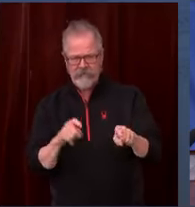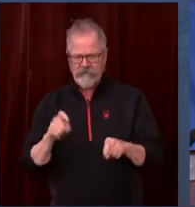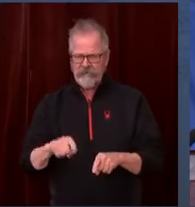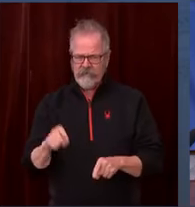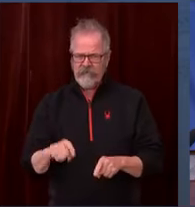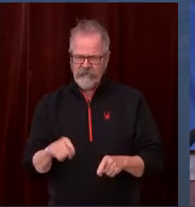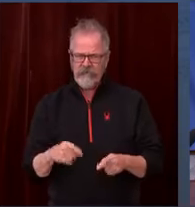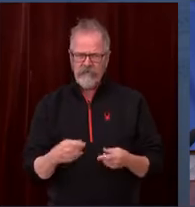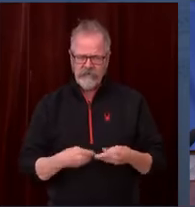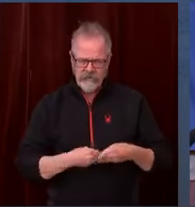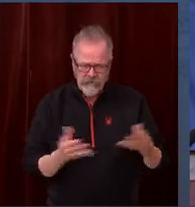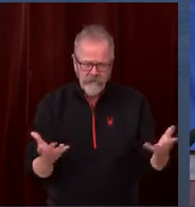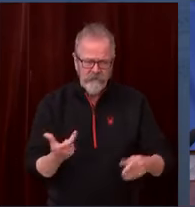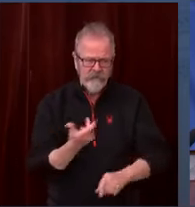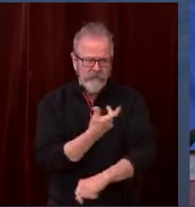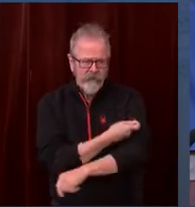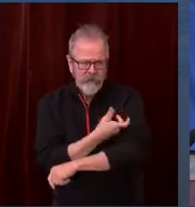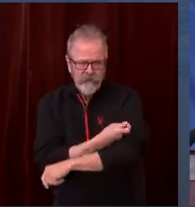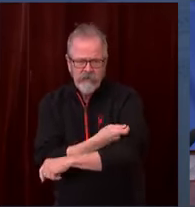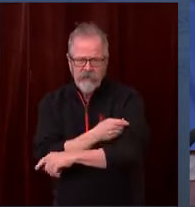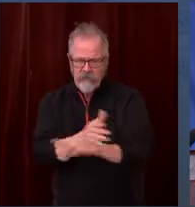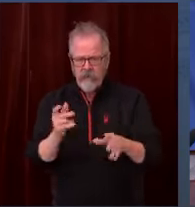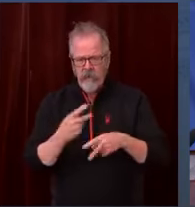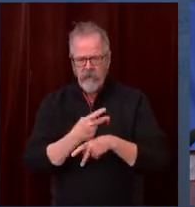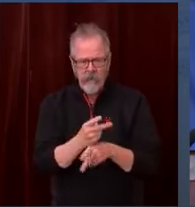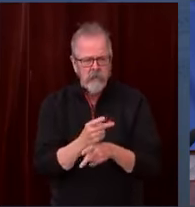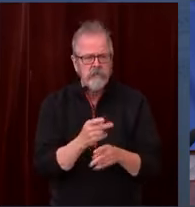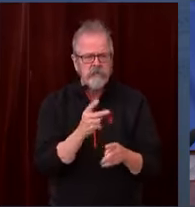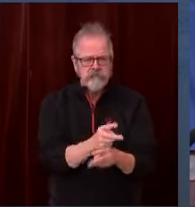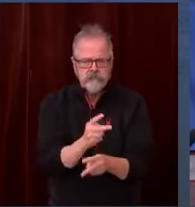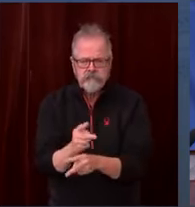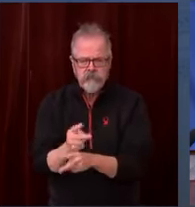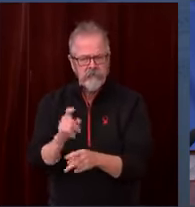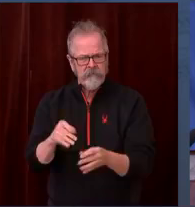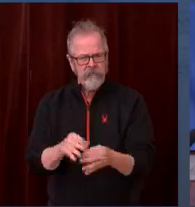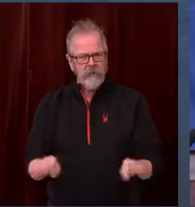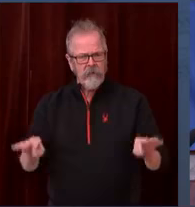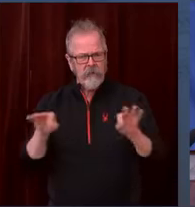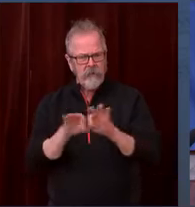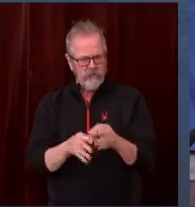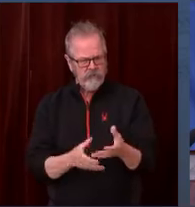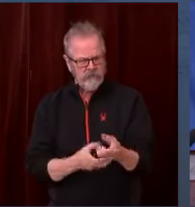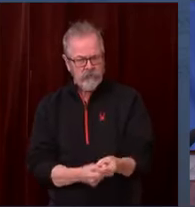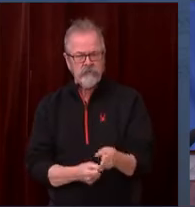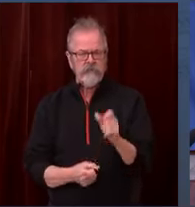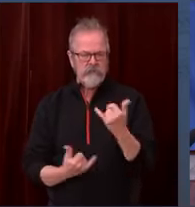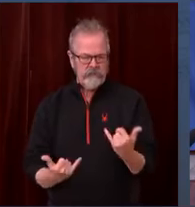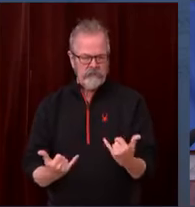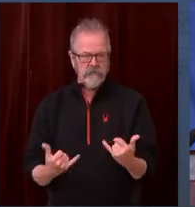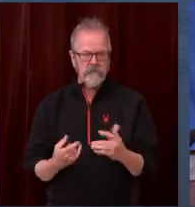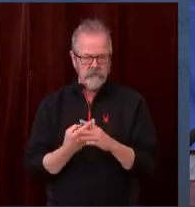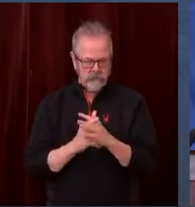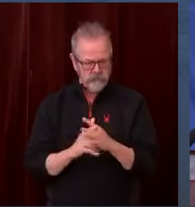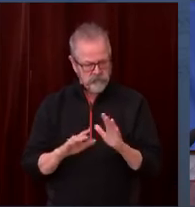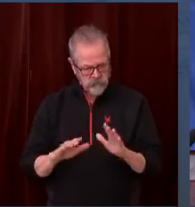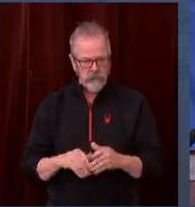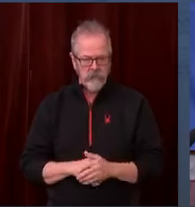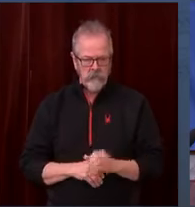deliver. Now, on to a discussion of equity and our constant pursuit of